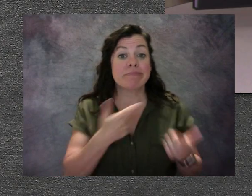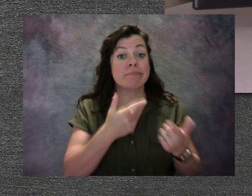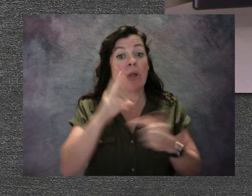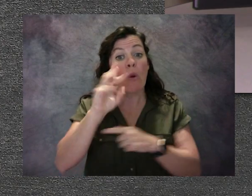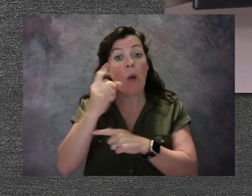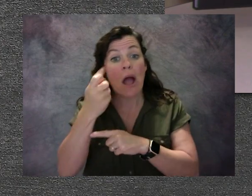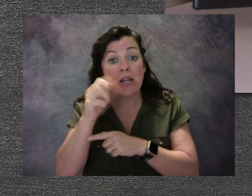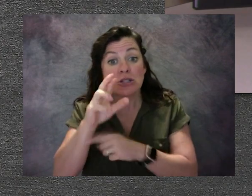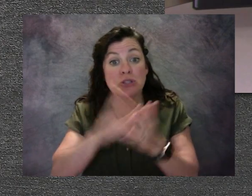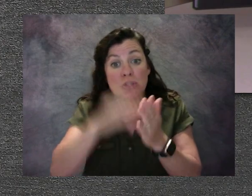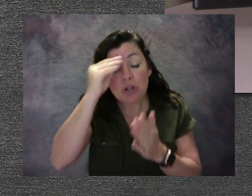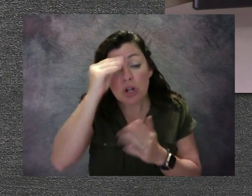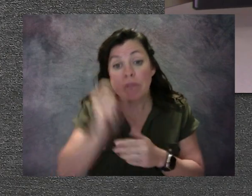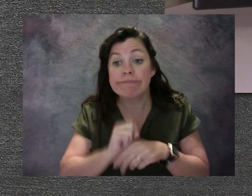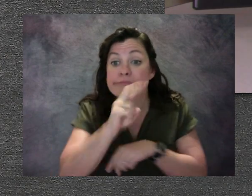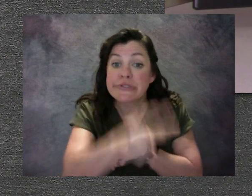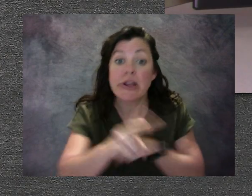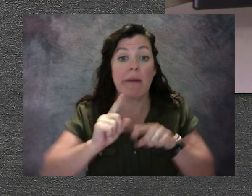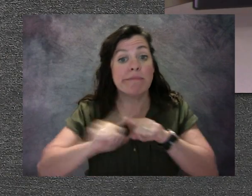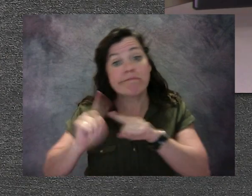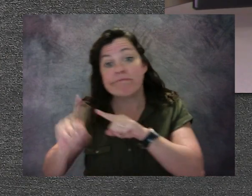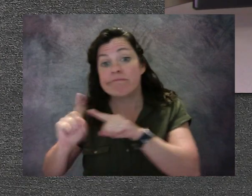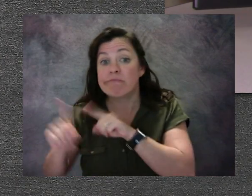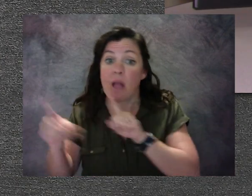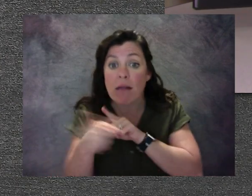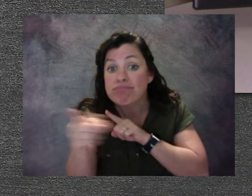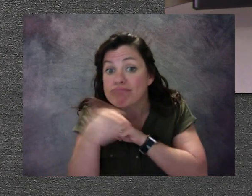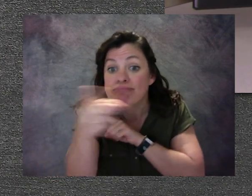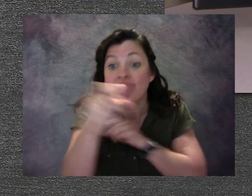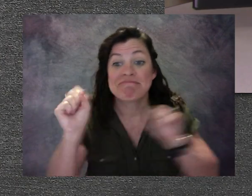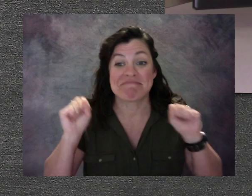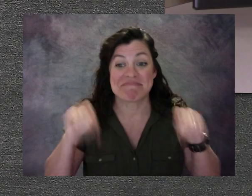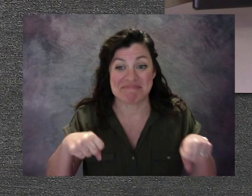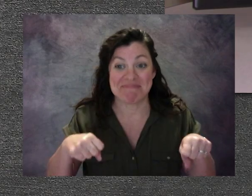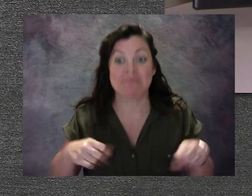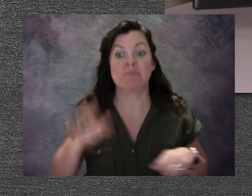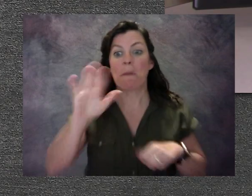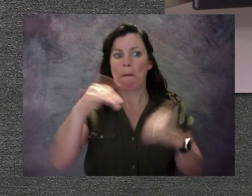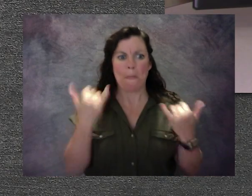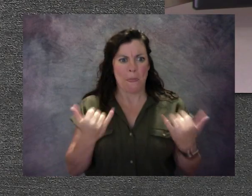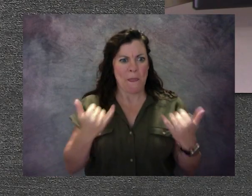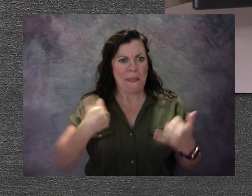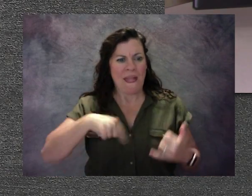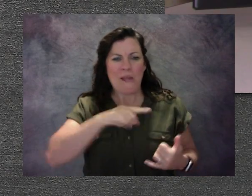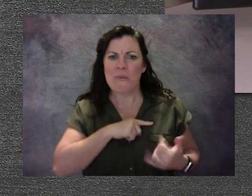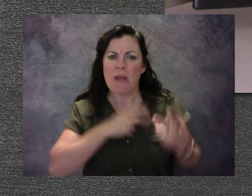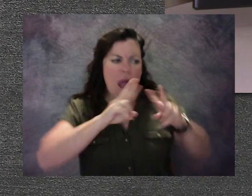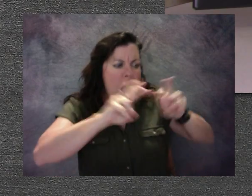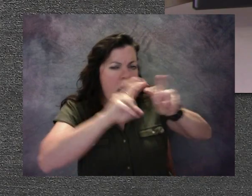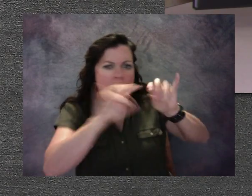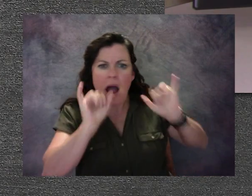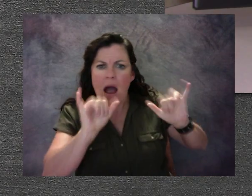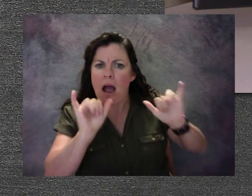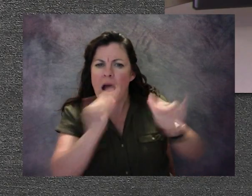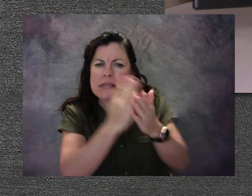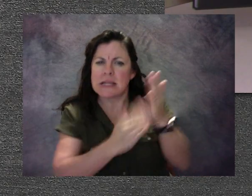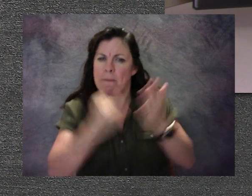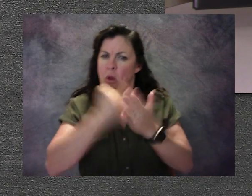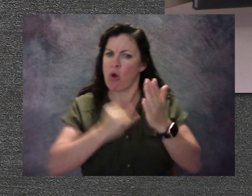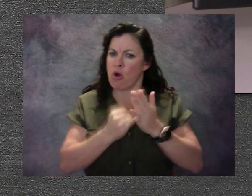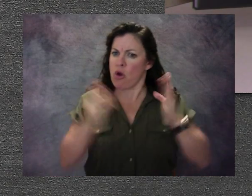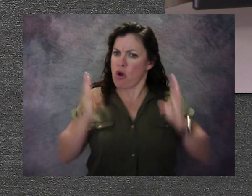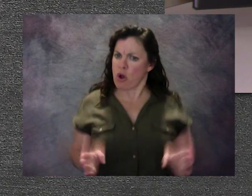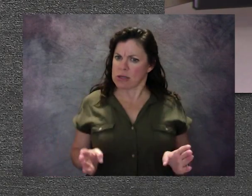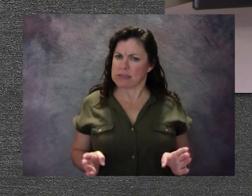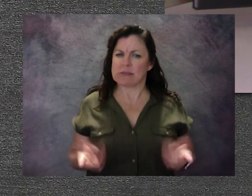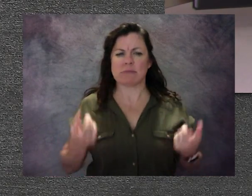through a tunnel. Well, we're going to look at some artwork today that artists did of pets, and that some of them